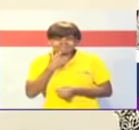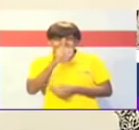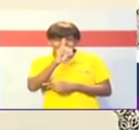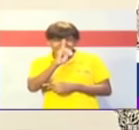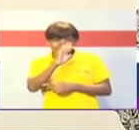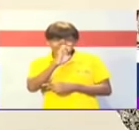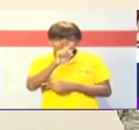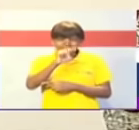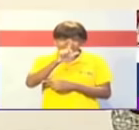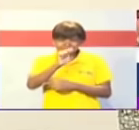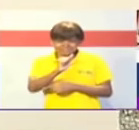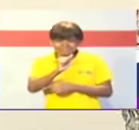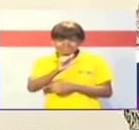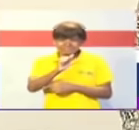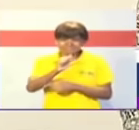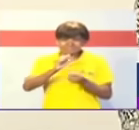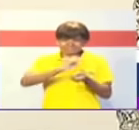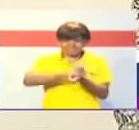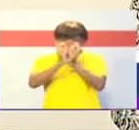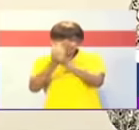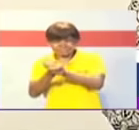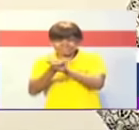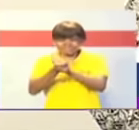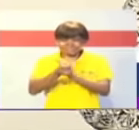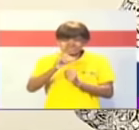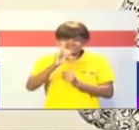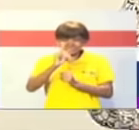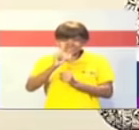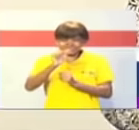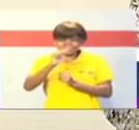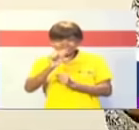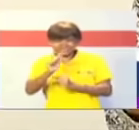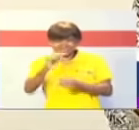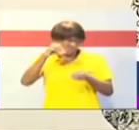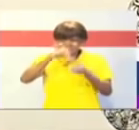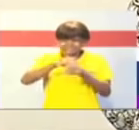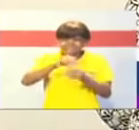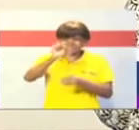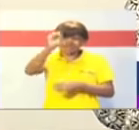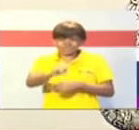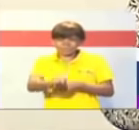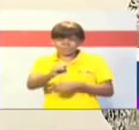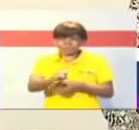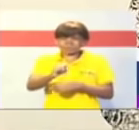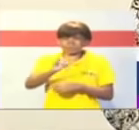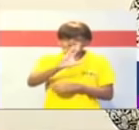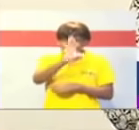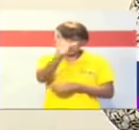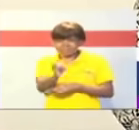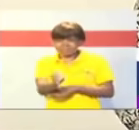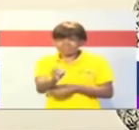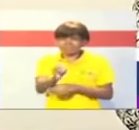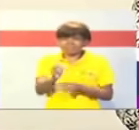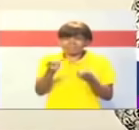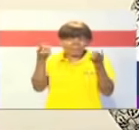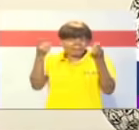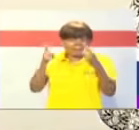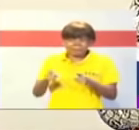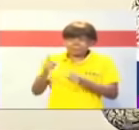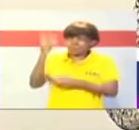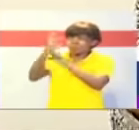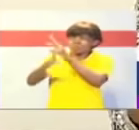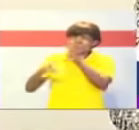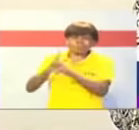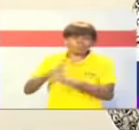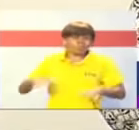Africa. This is what's happening throughout the world, okay? So in the UK, Alpha was the